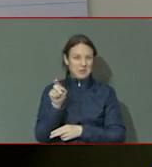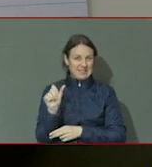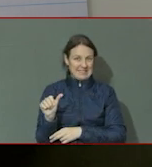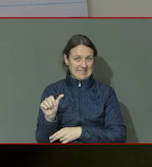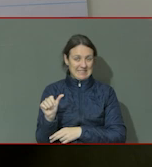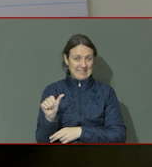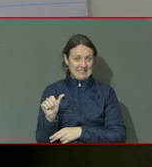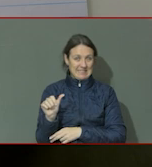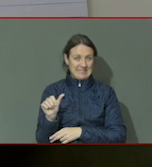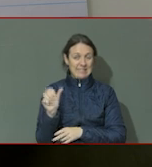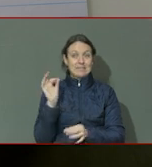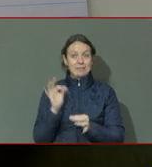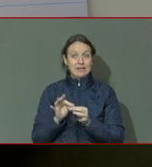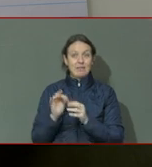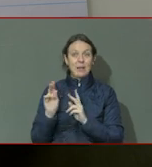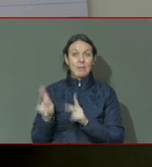there's a certain pattern.